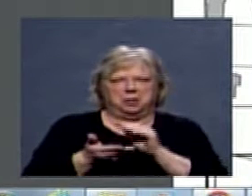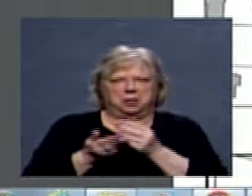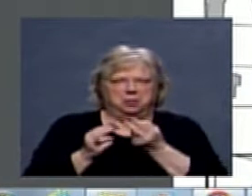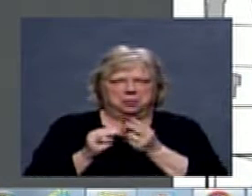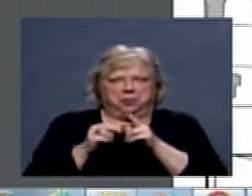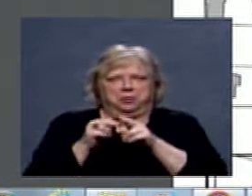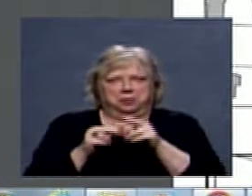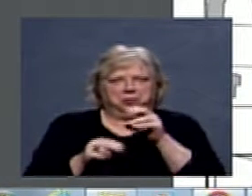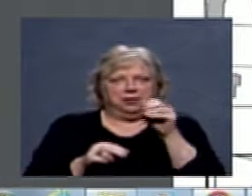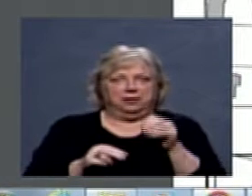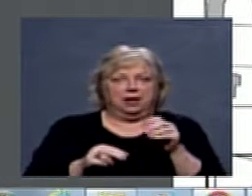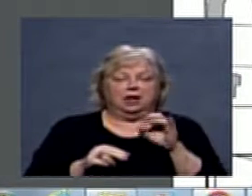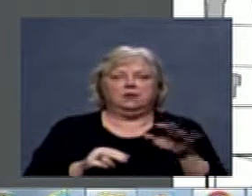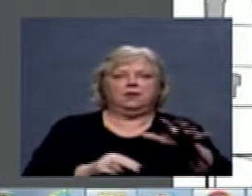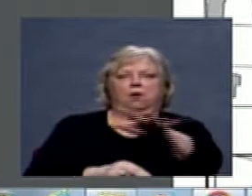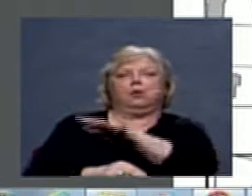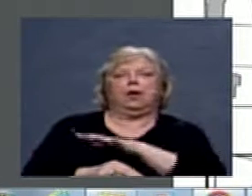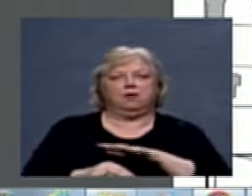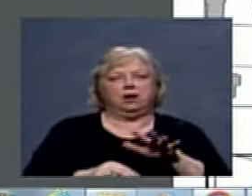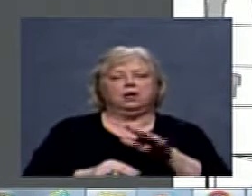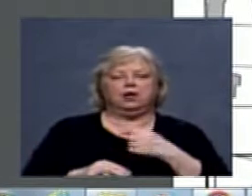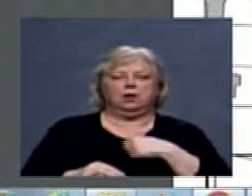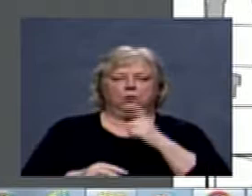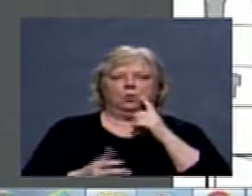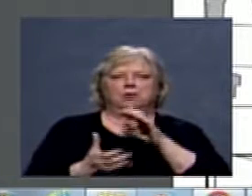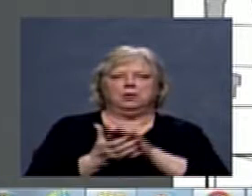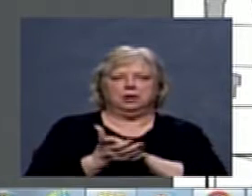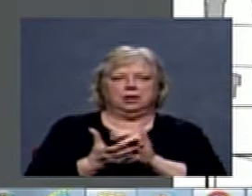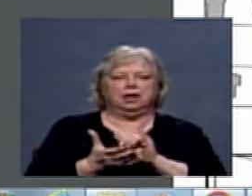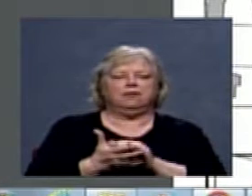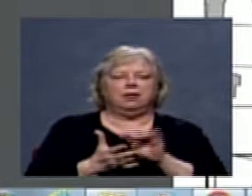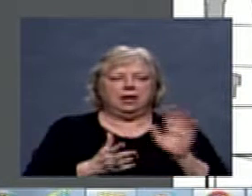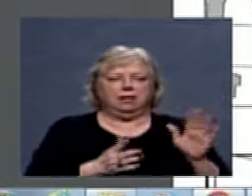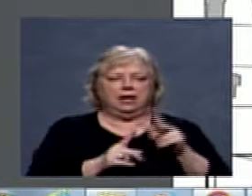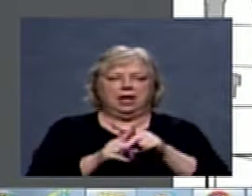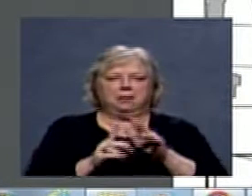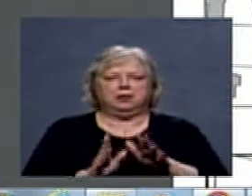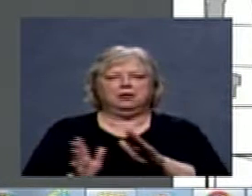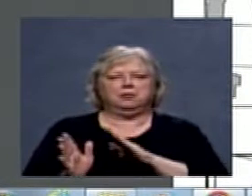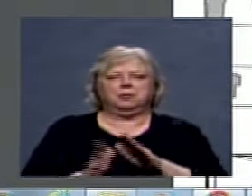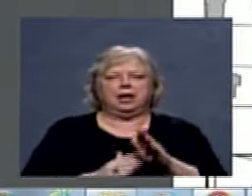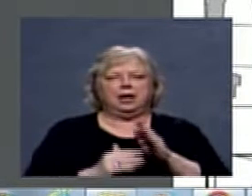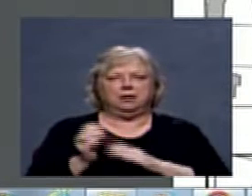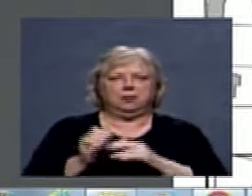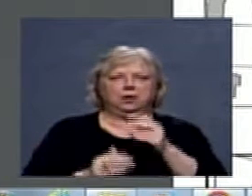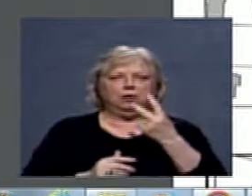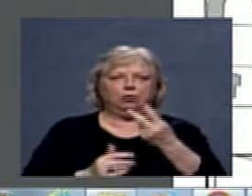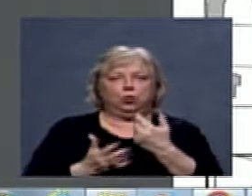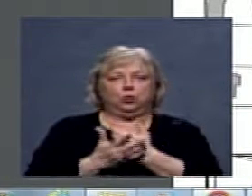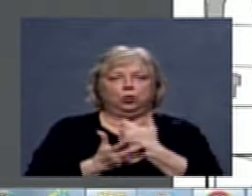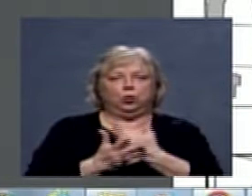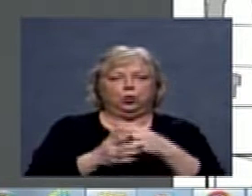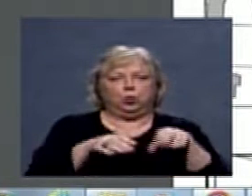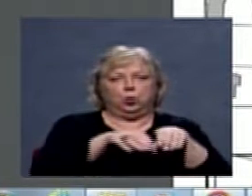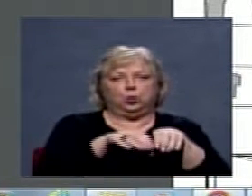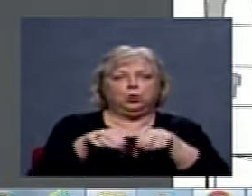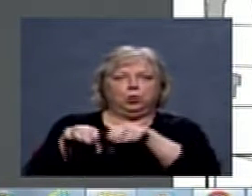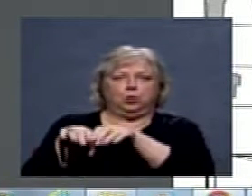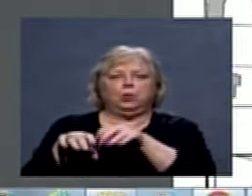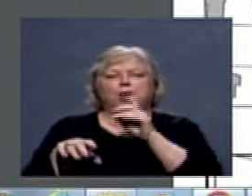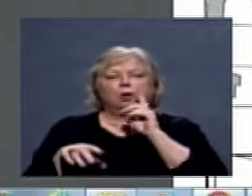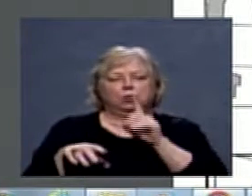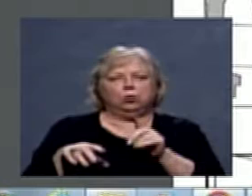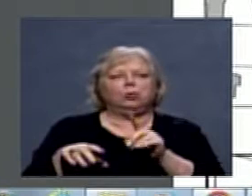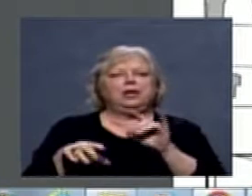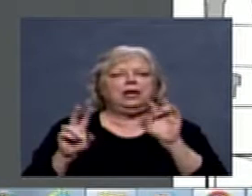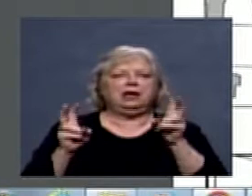of the overall residential area, and we believe that the applicant's plan to construct two new duplex structures will be a quality